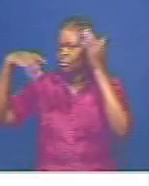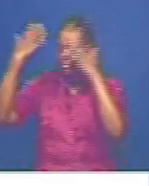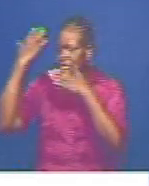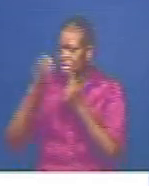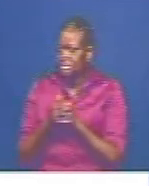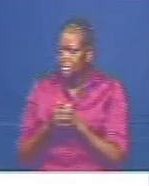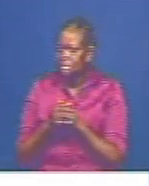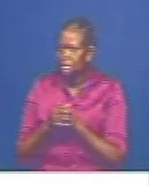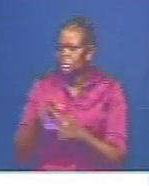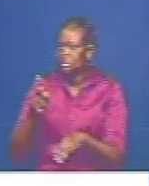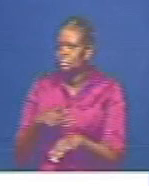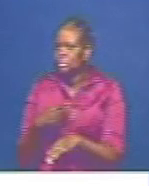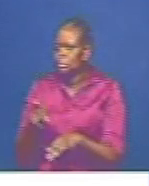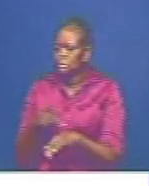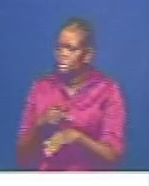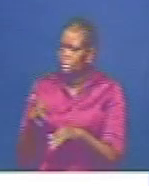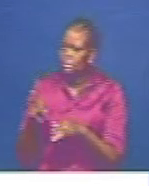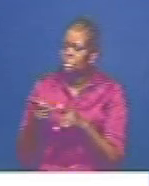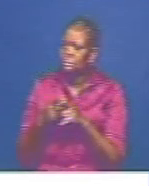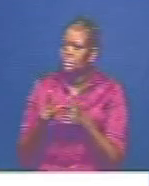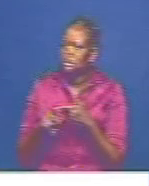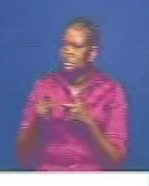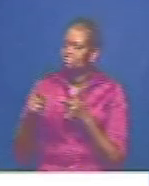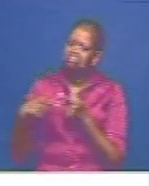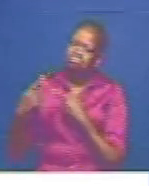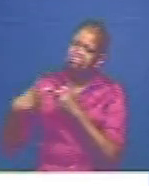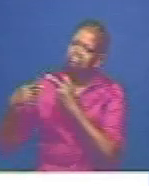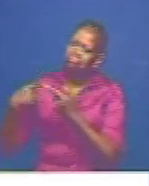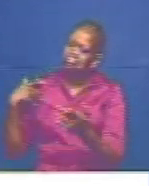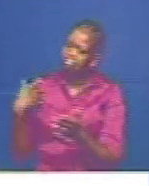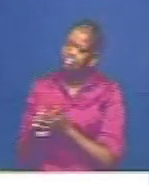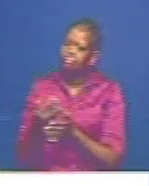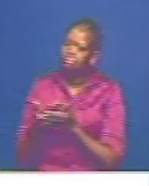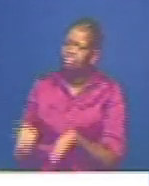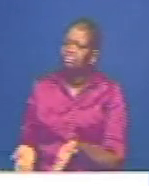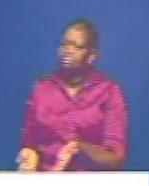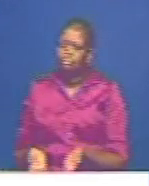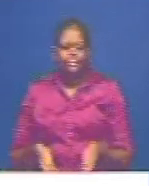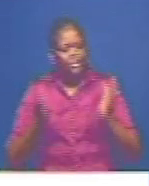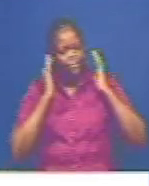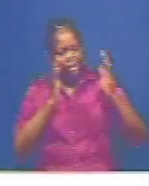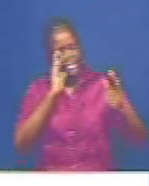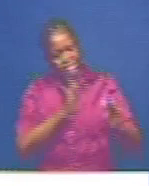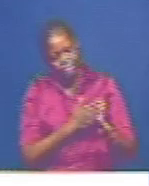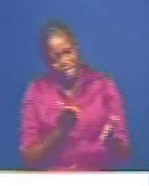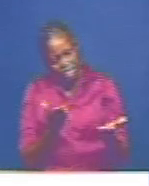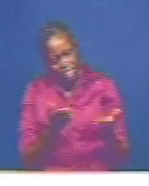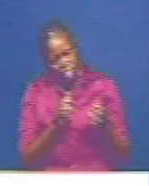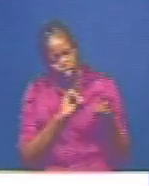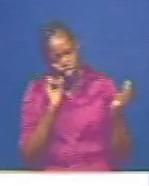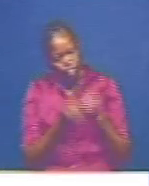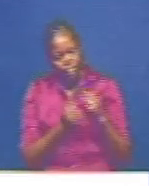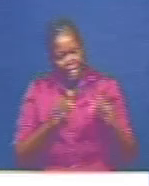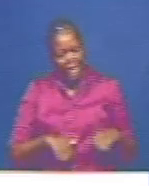for poetry and all performing artists. Mm-hmm. And it's still going on till today. So at the end of the day, your focus is music that transforms